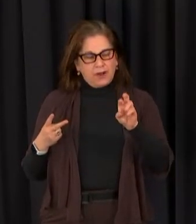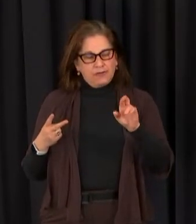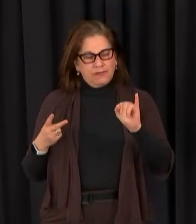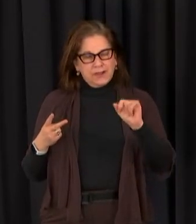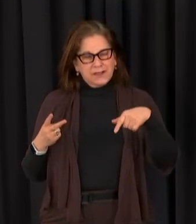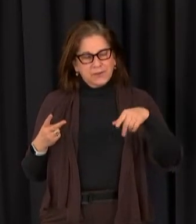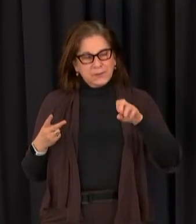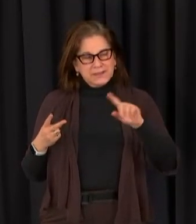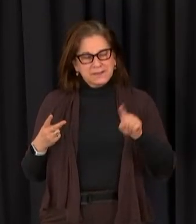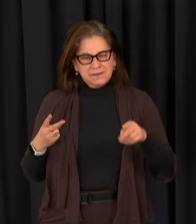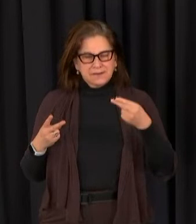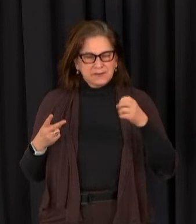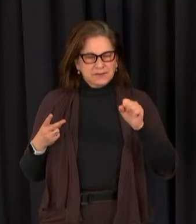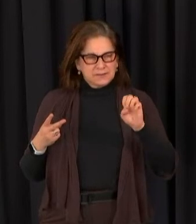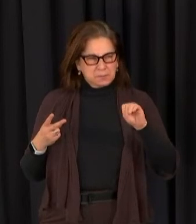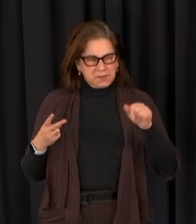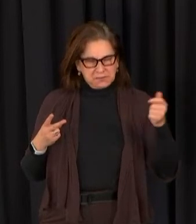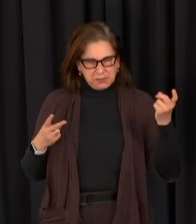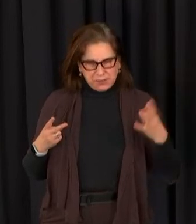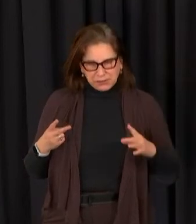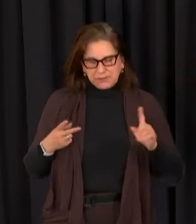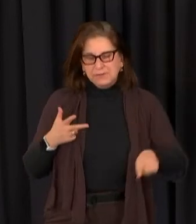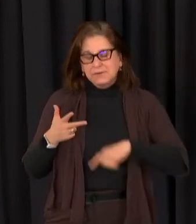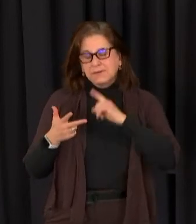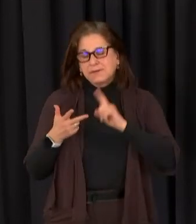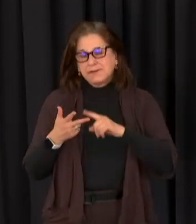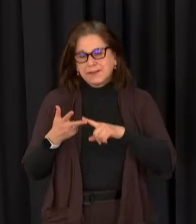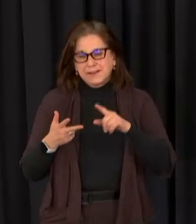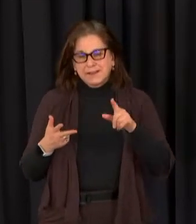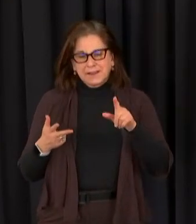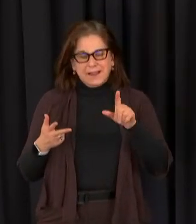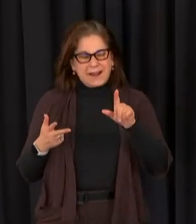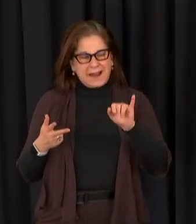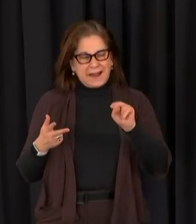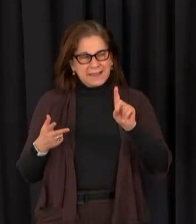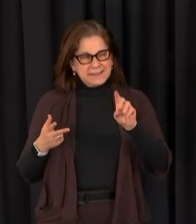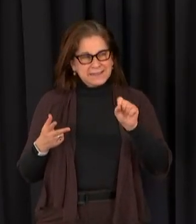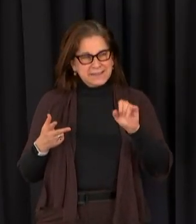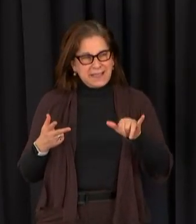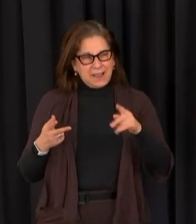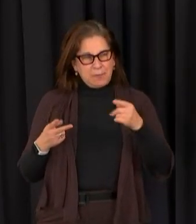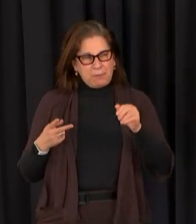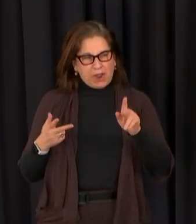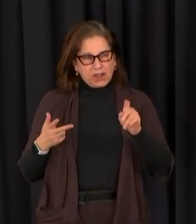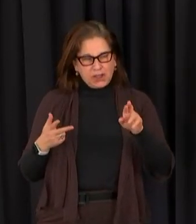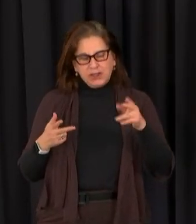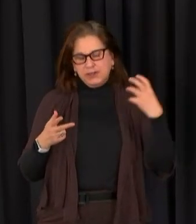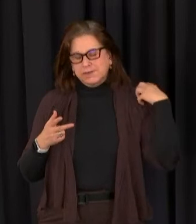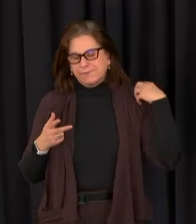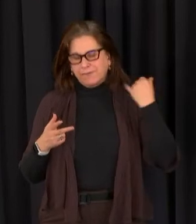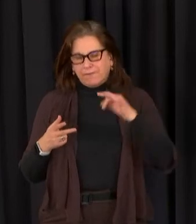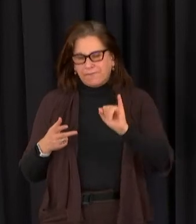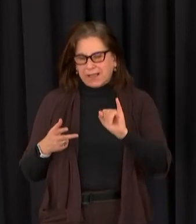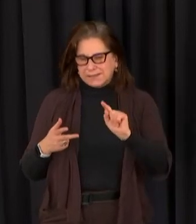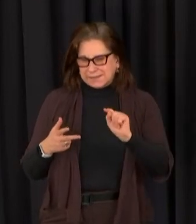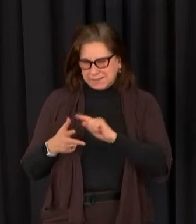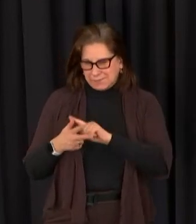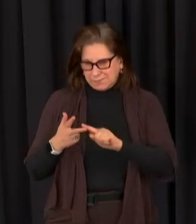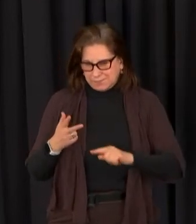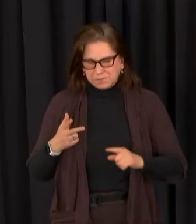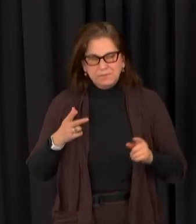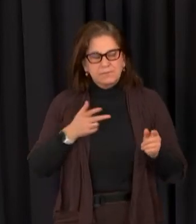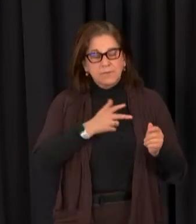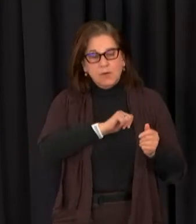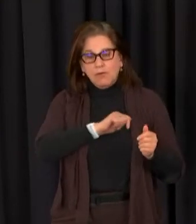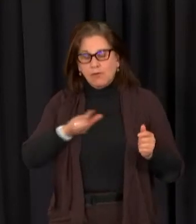update on our response to COVID-19 in the District of Columbia, and then we will take questions. Let me